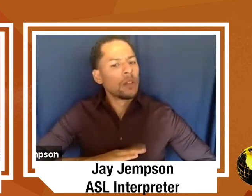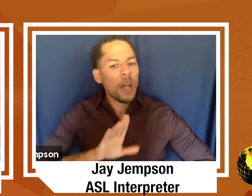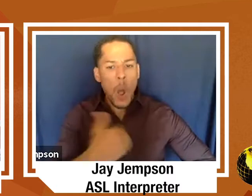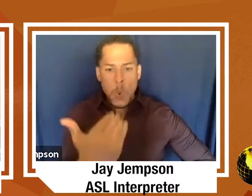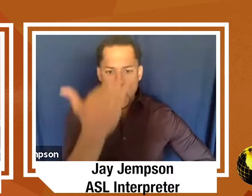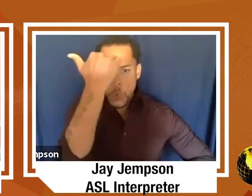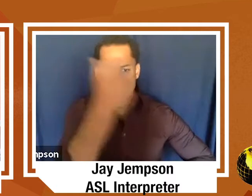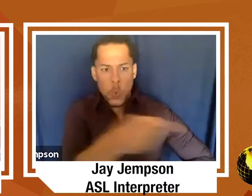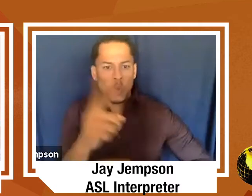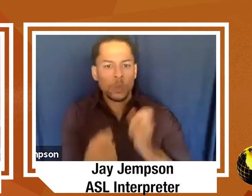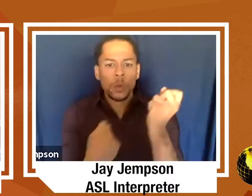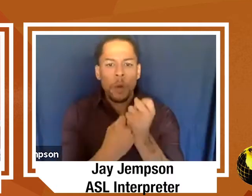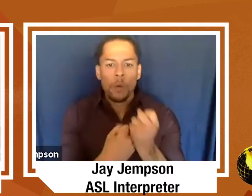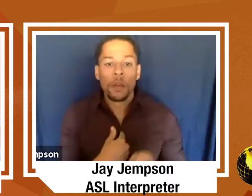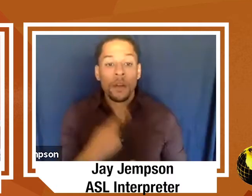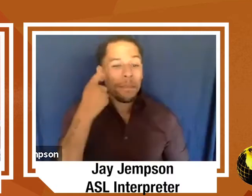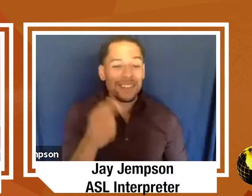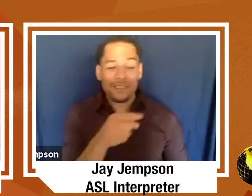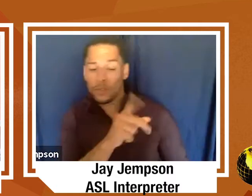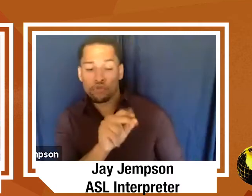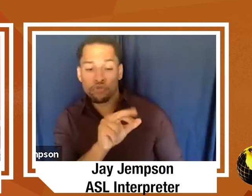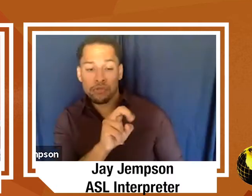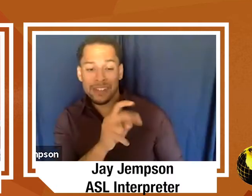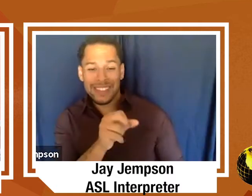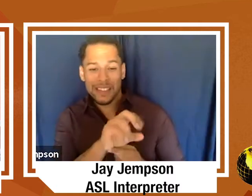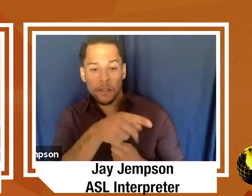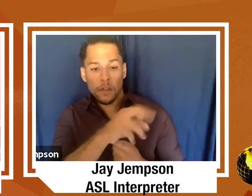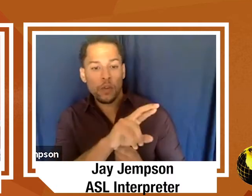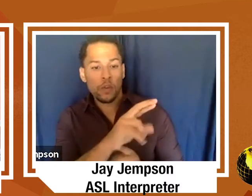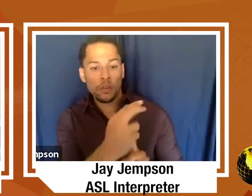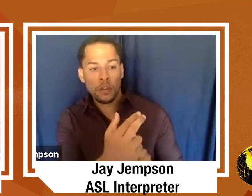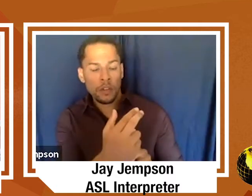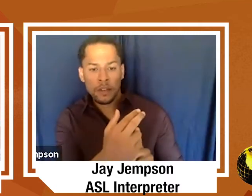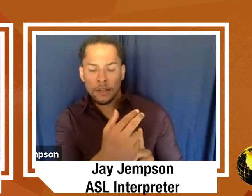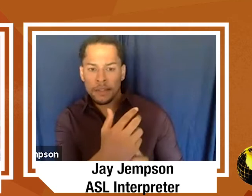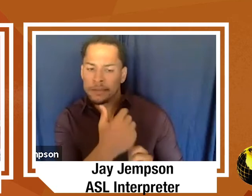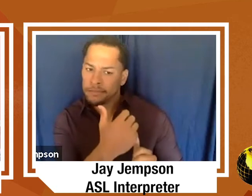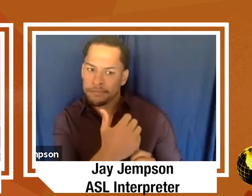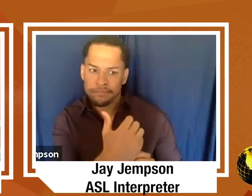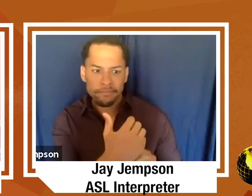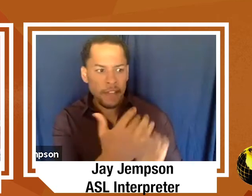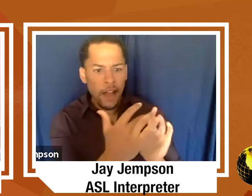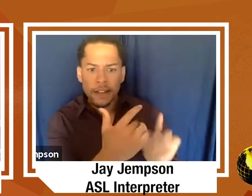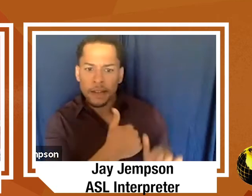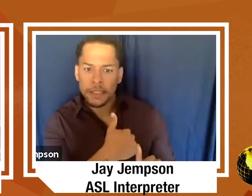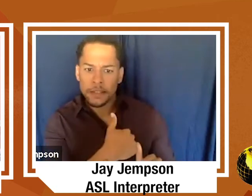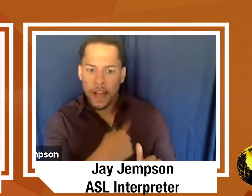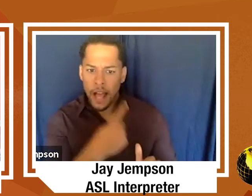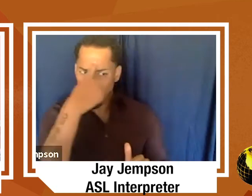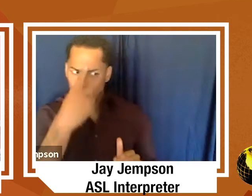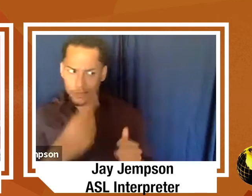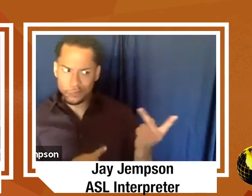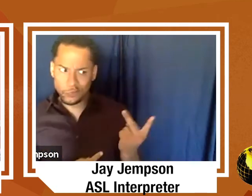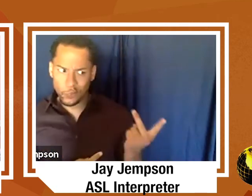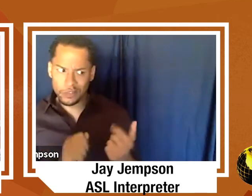that support to do that. Because when Kristopher came to me, I was thinking, how are us, the